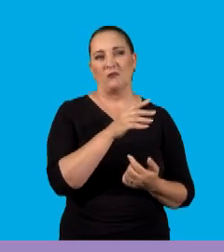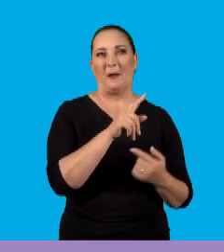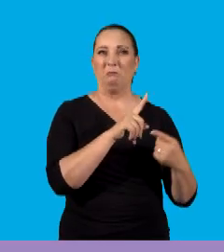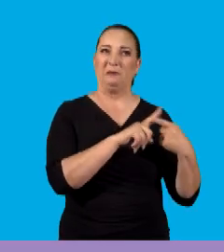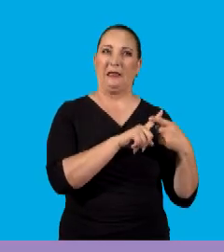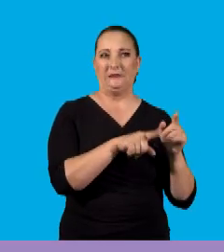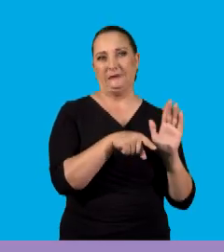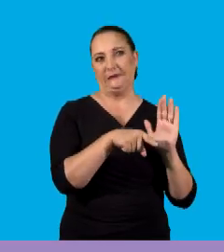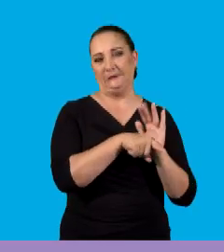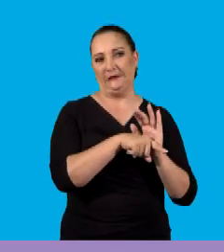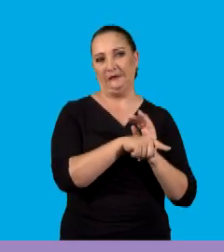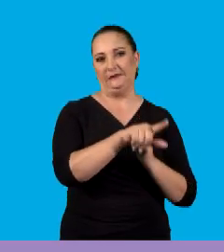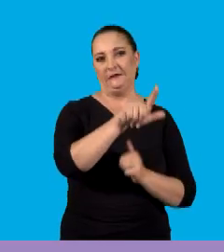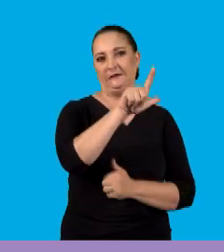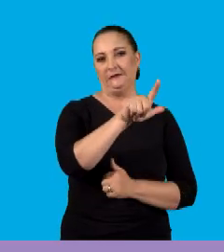plus minus